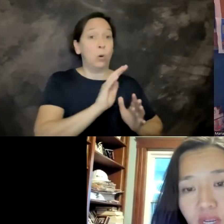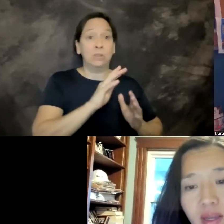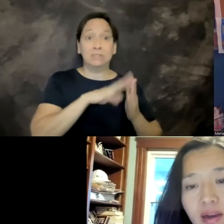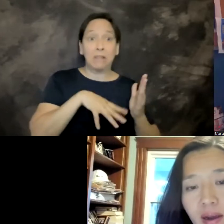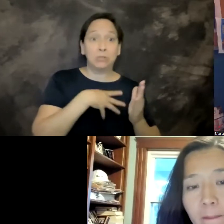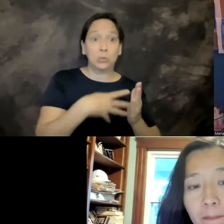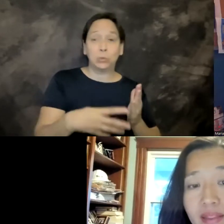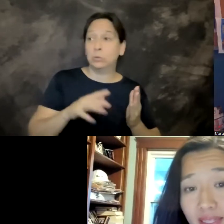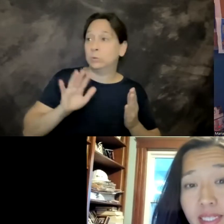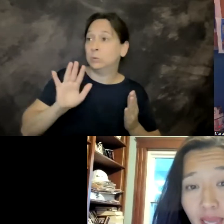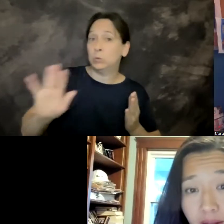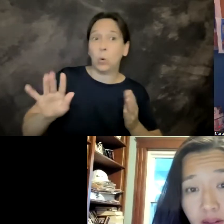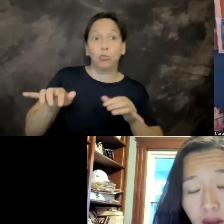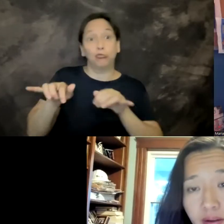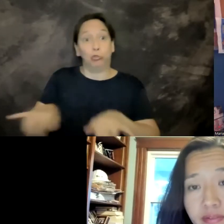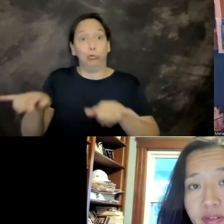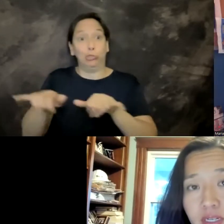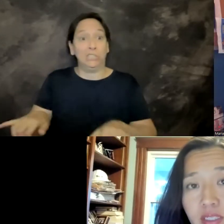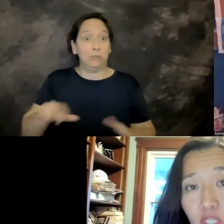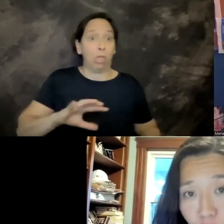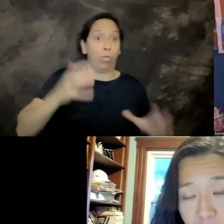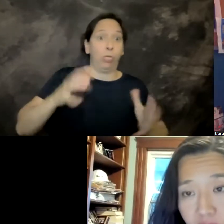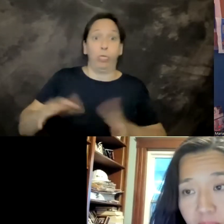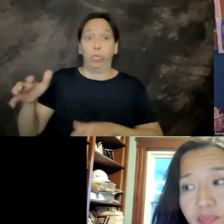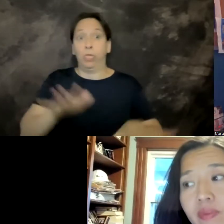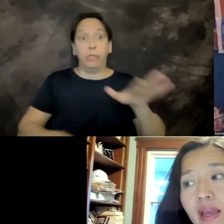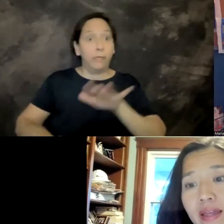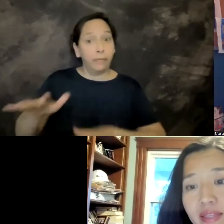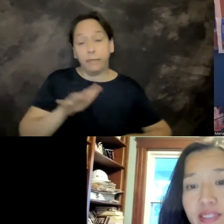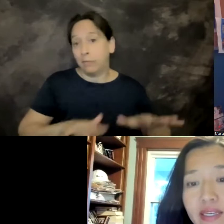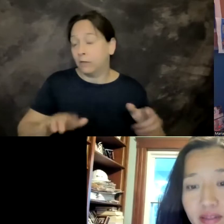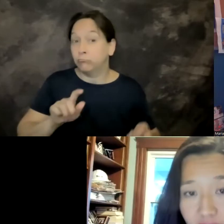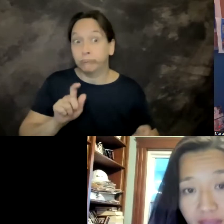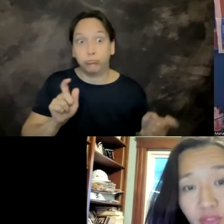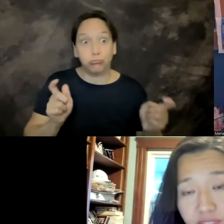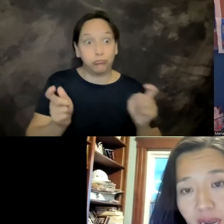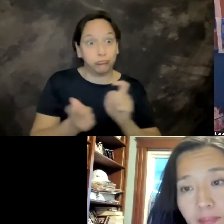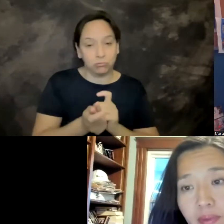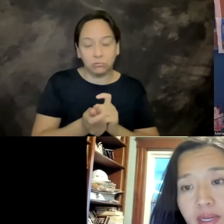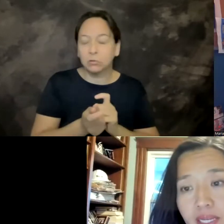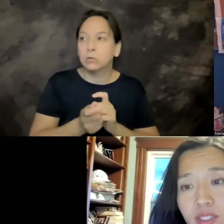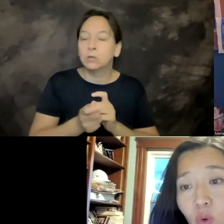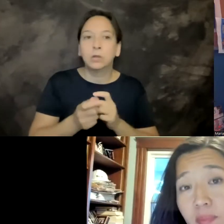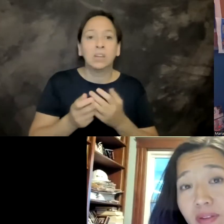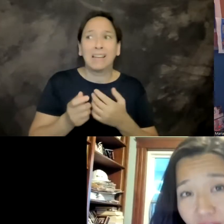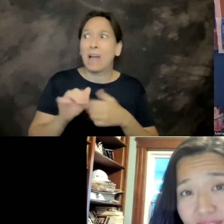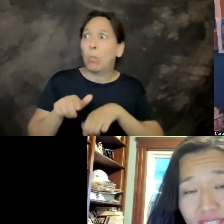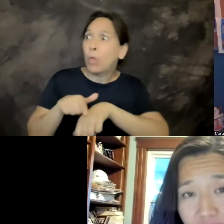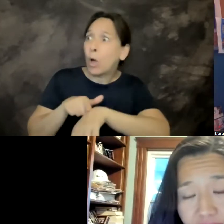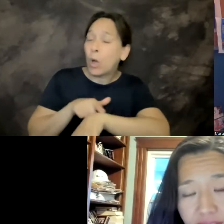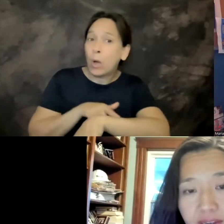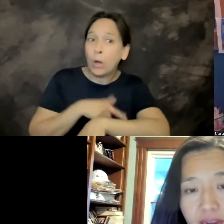schedules, but this scale of disruption and this length of time is going to be